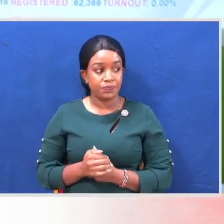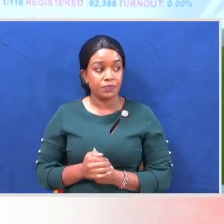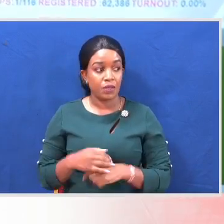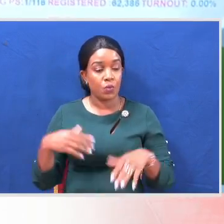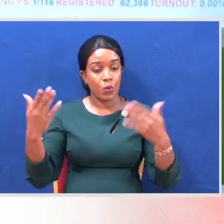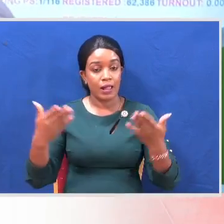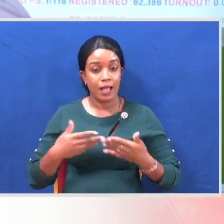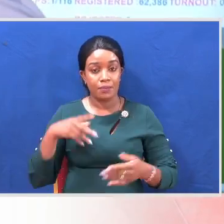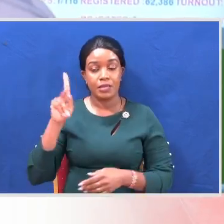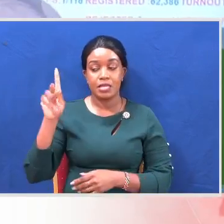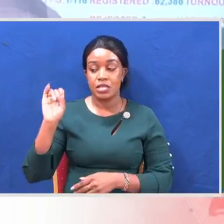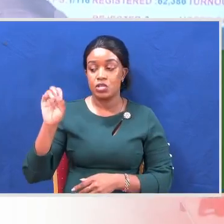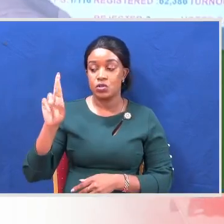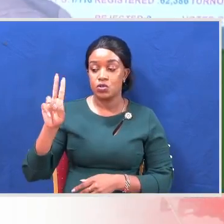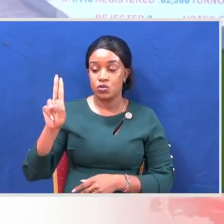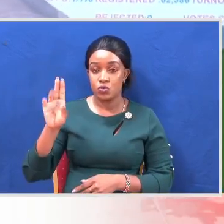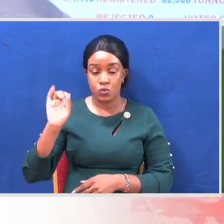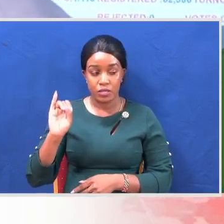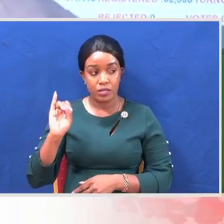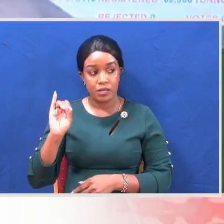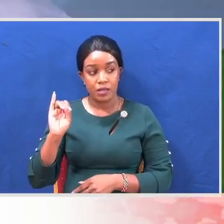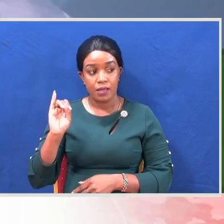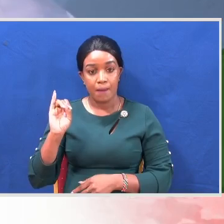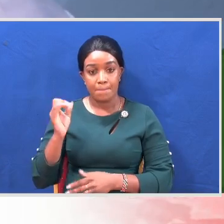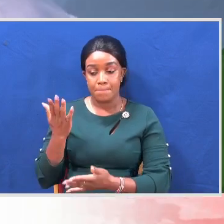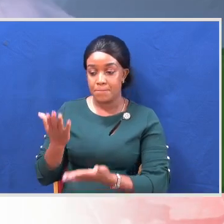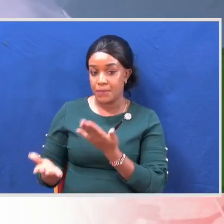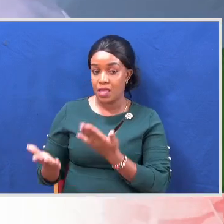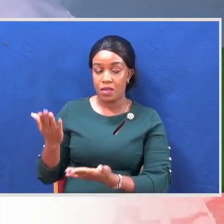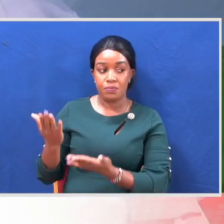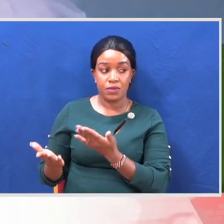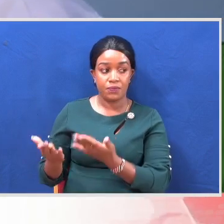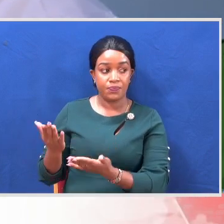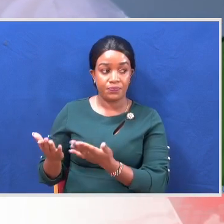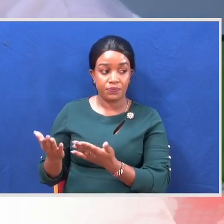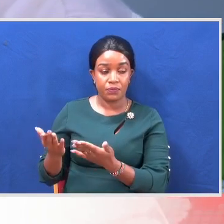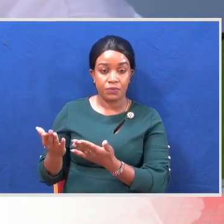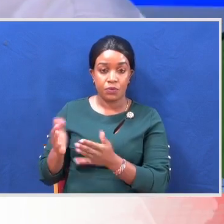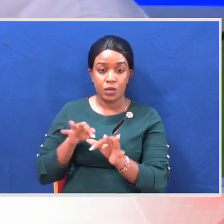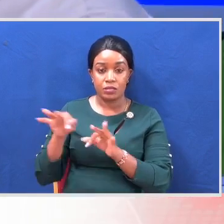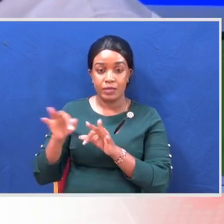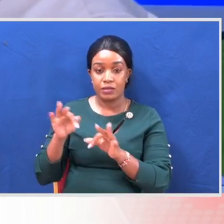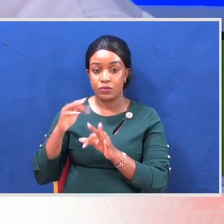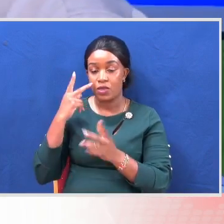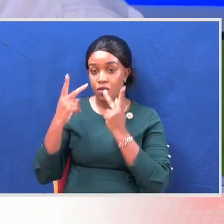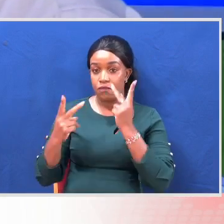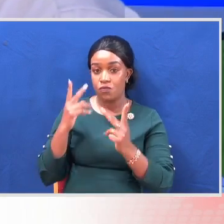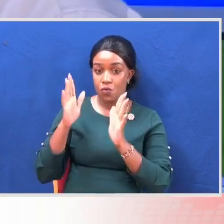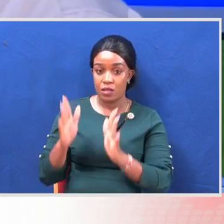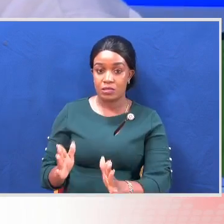Bwana Kirui. Asante. Labda tu you put it out there for our viewer. How has the